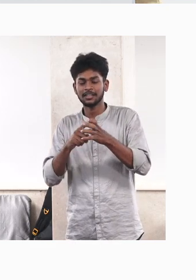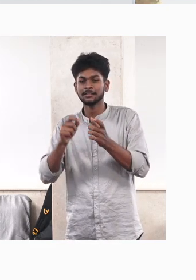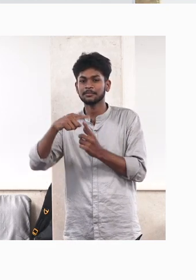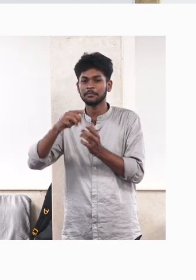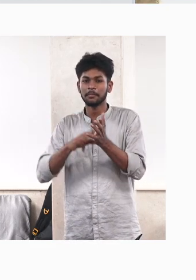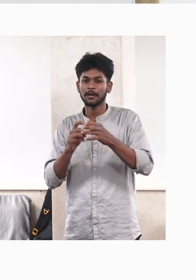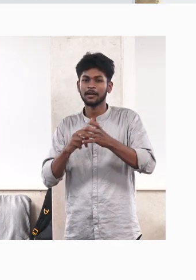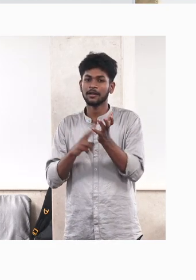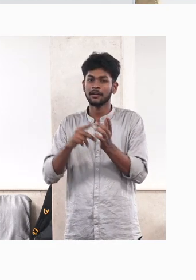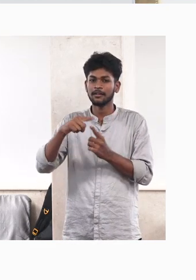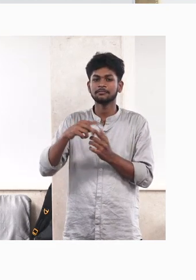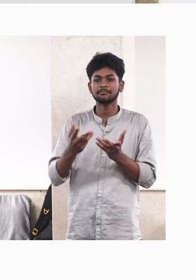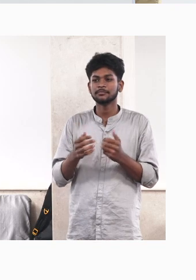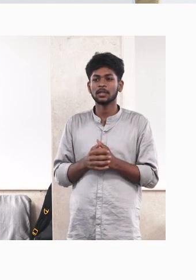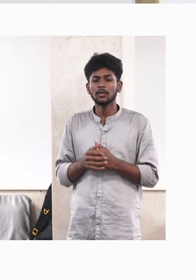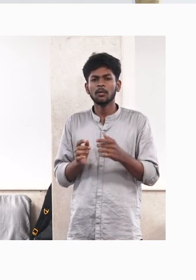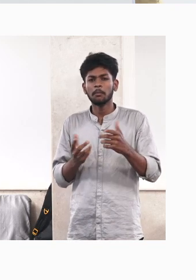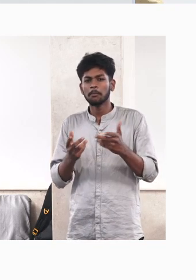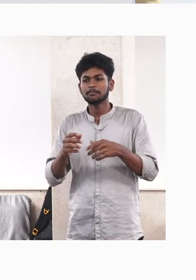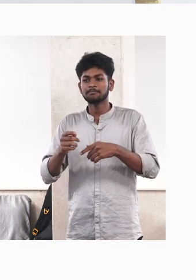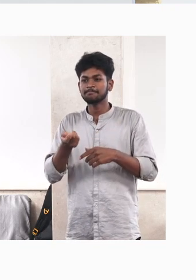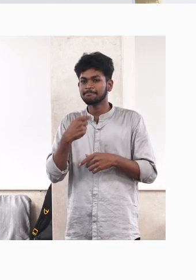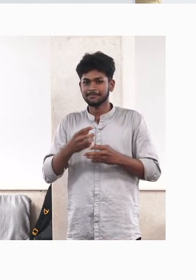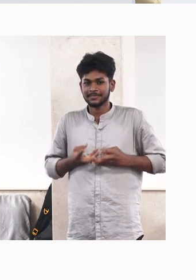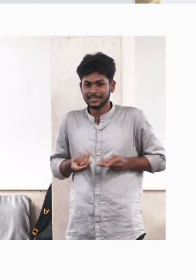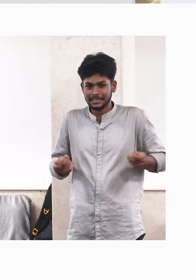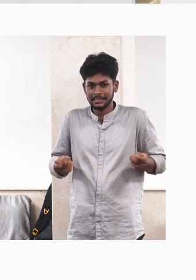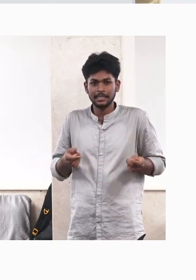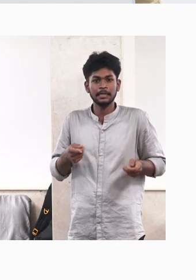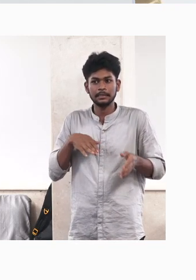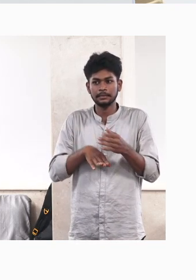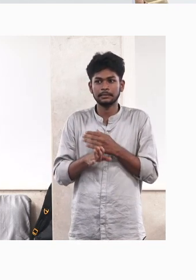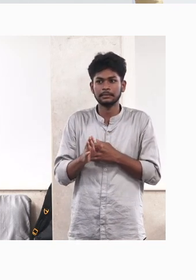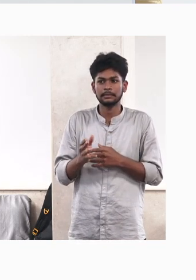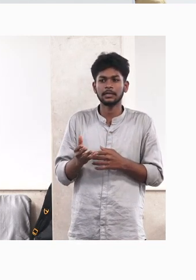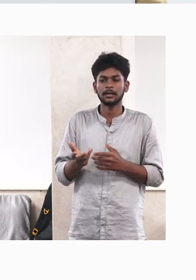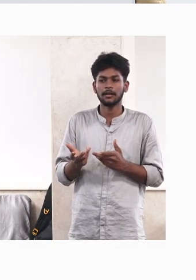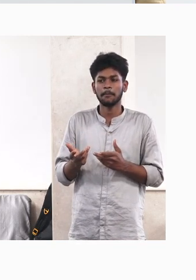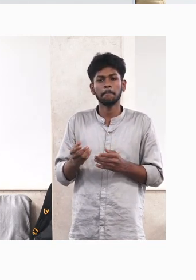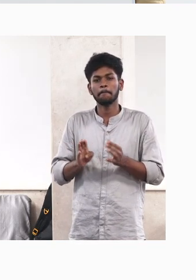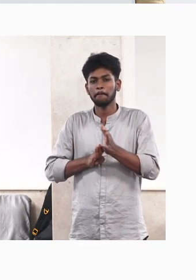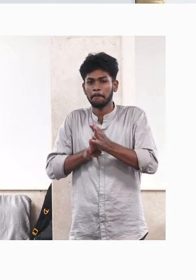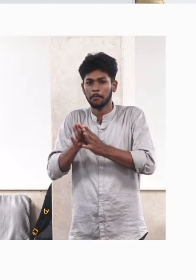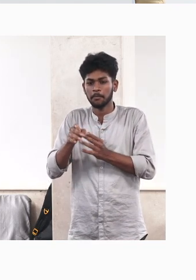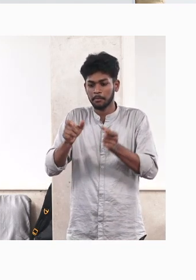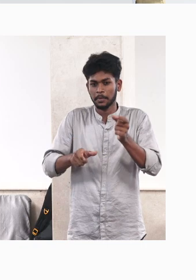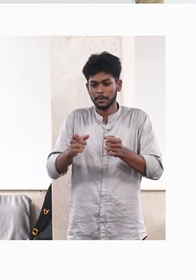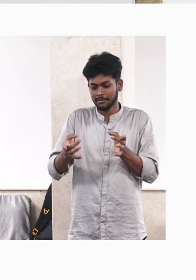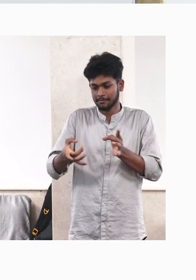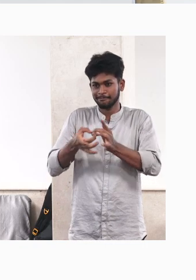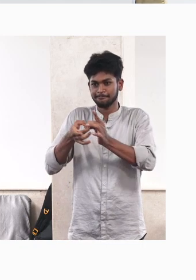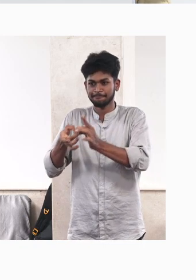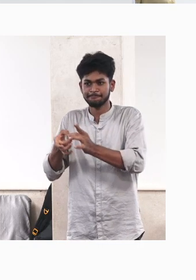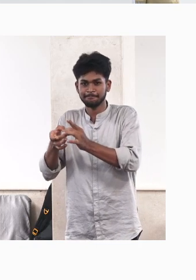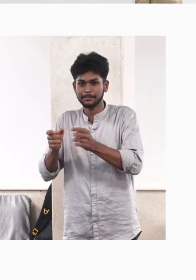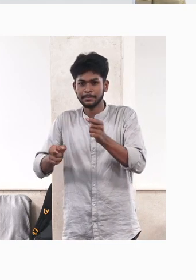response, the treatment will be centered on the improving the relationship,